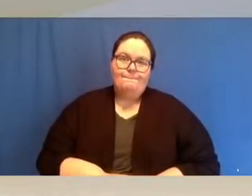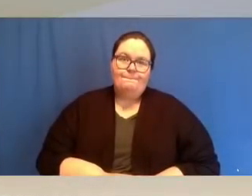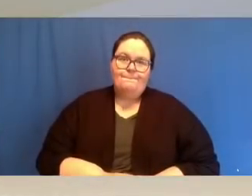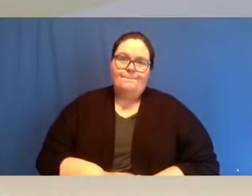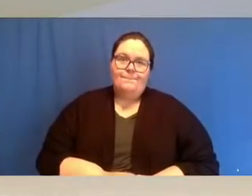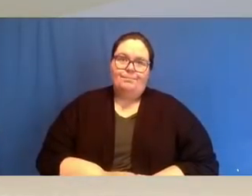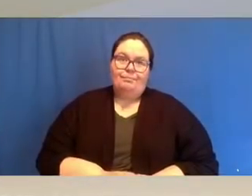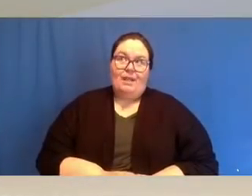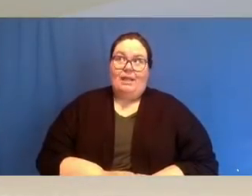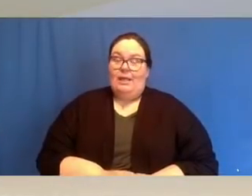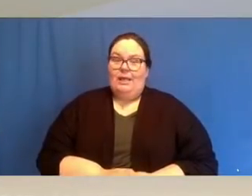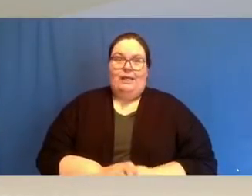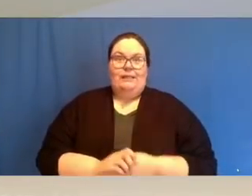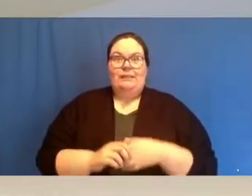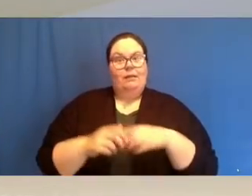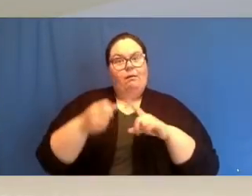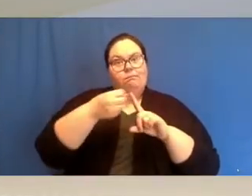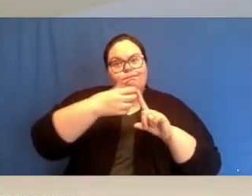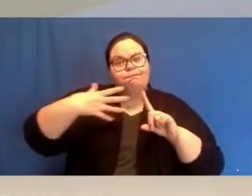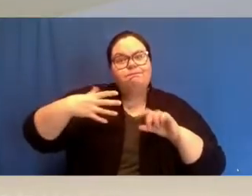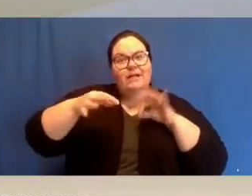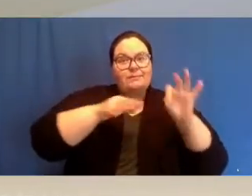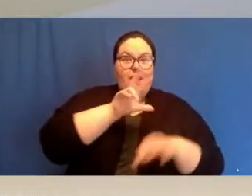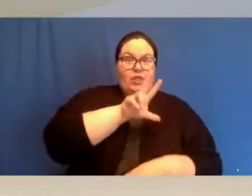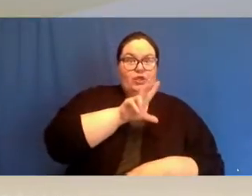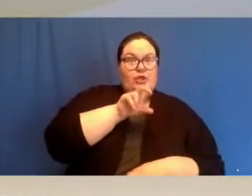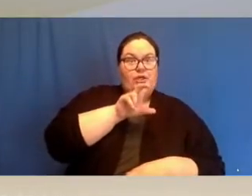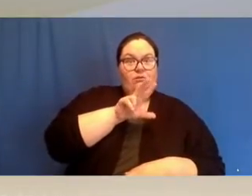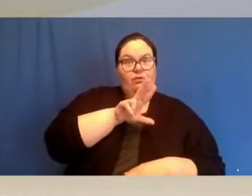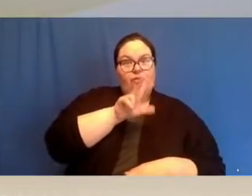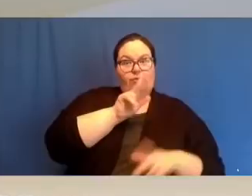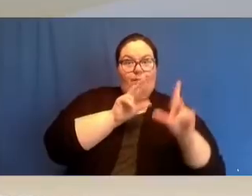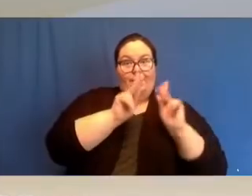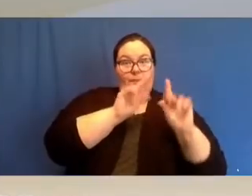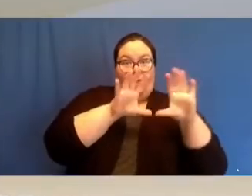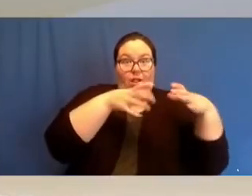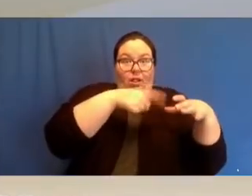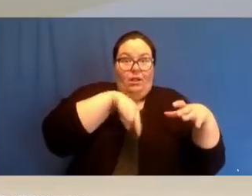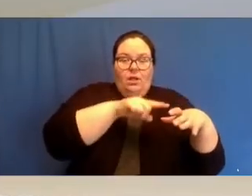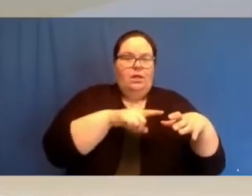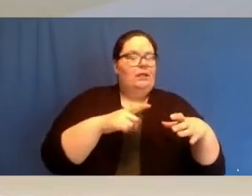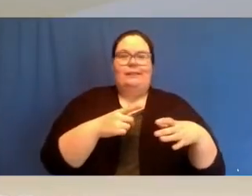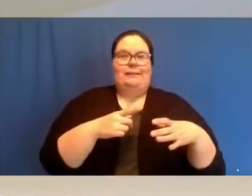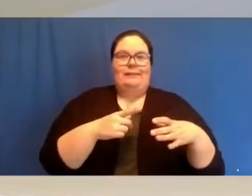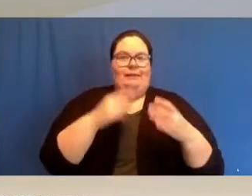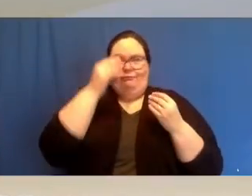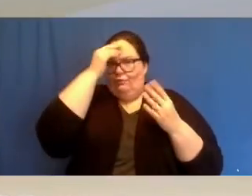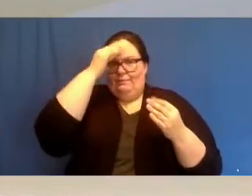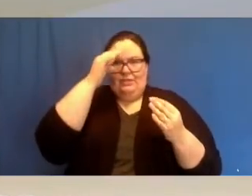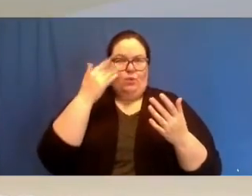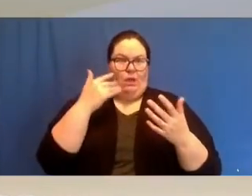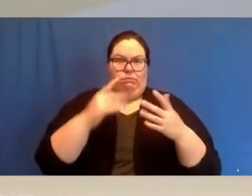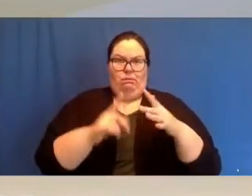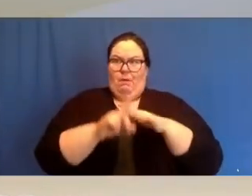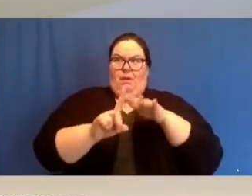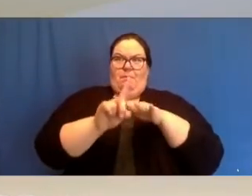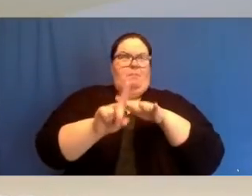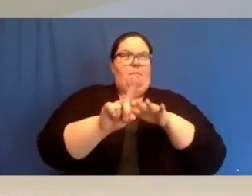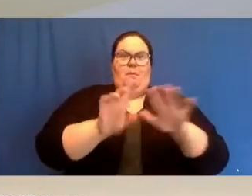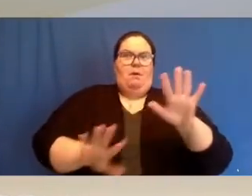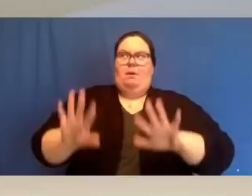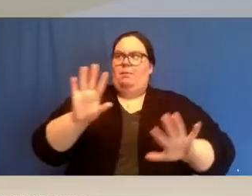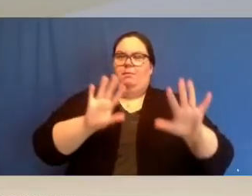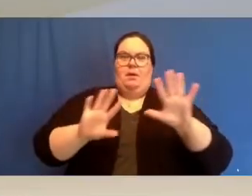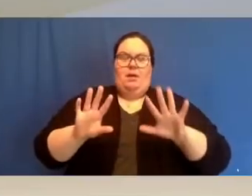I do not have all the details collected on these cases due to the volume of cases coming in and activity in